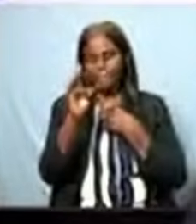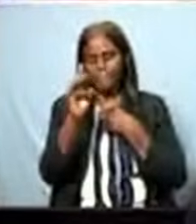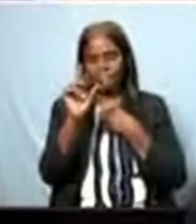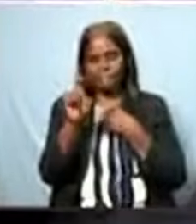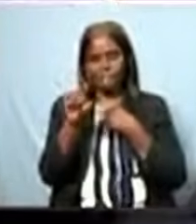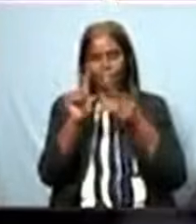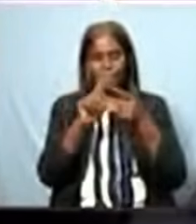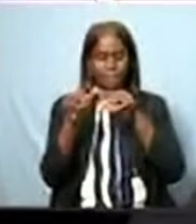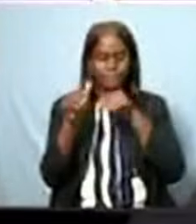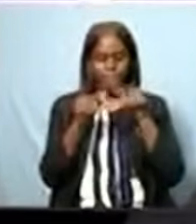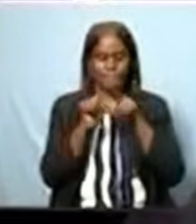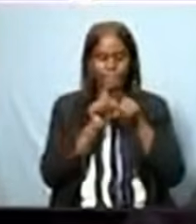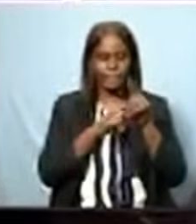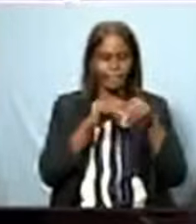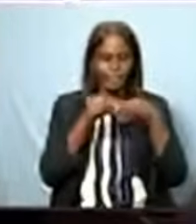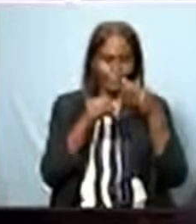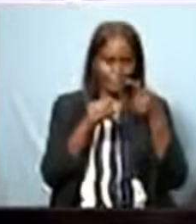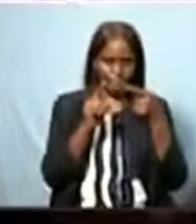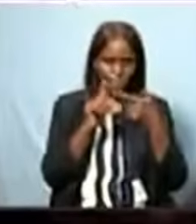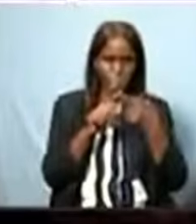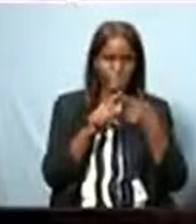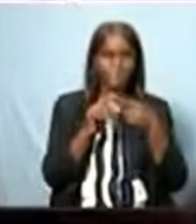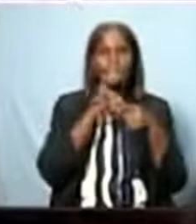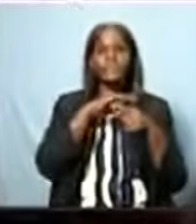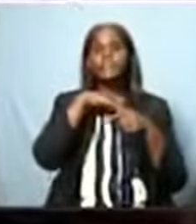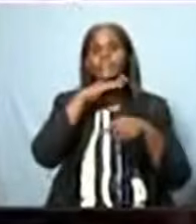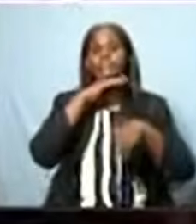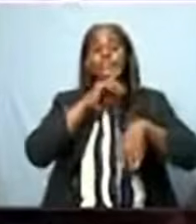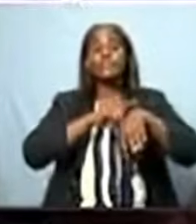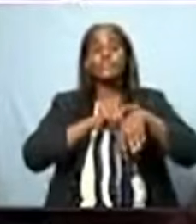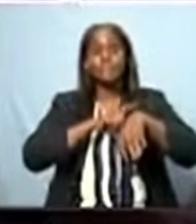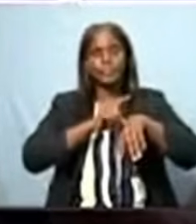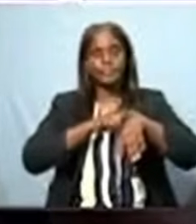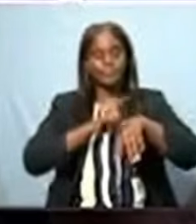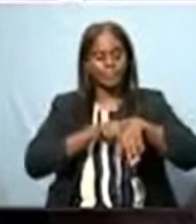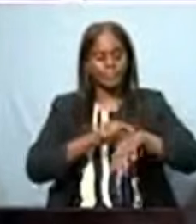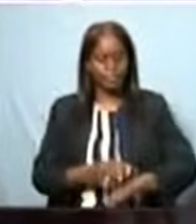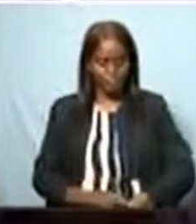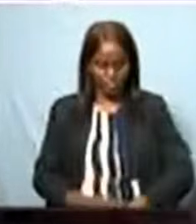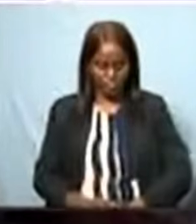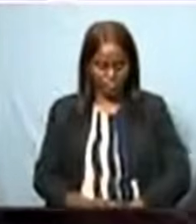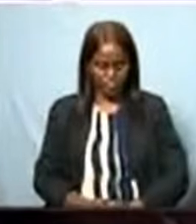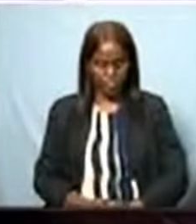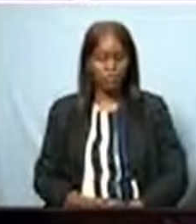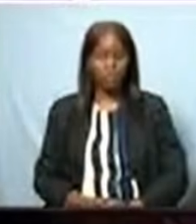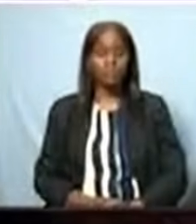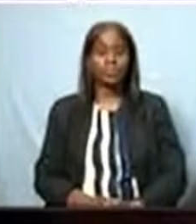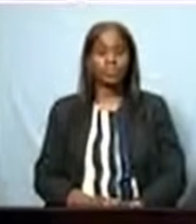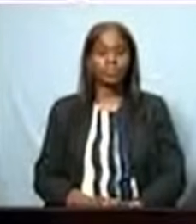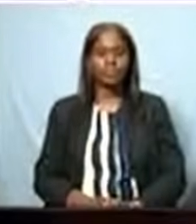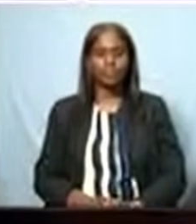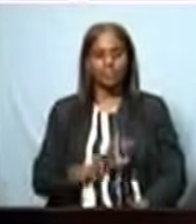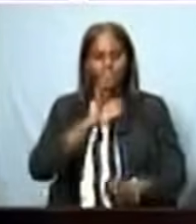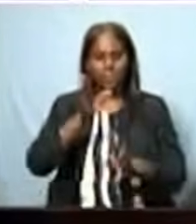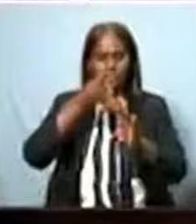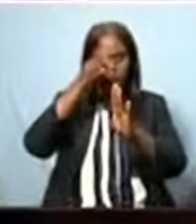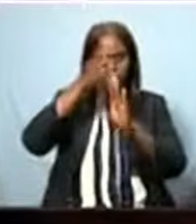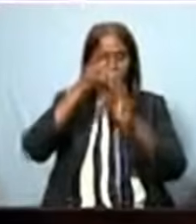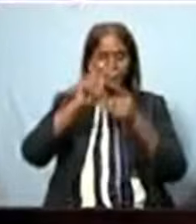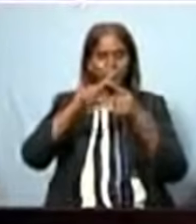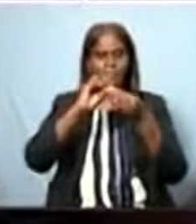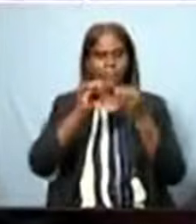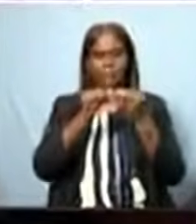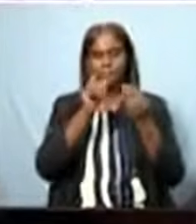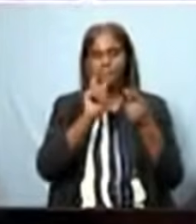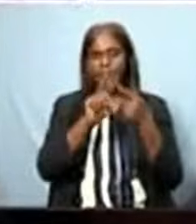to be withdrawn and given adequate time. We go straight to number 1.